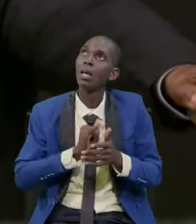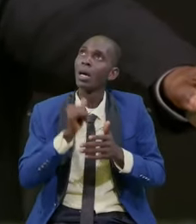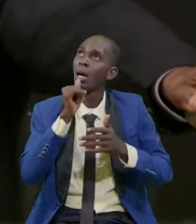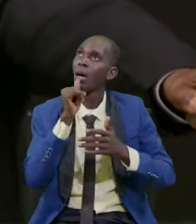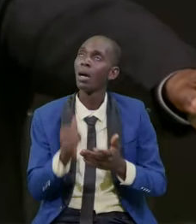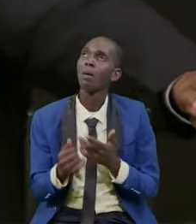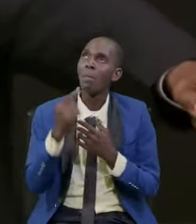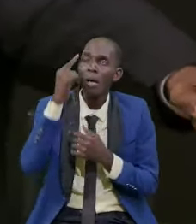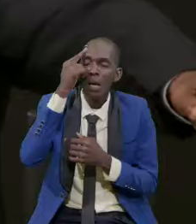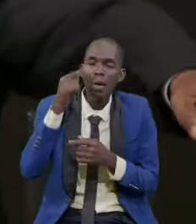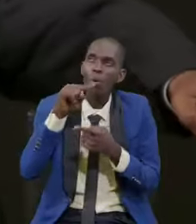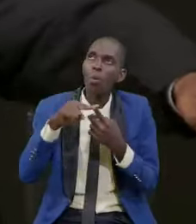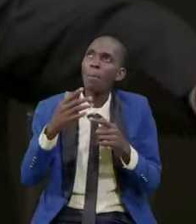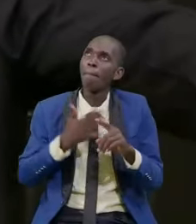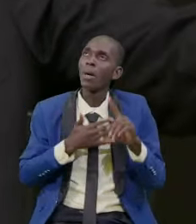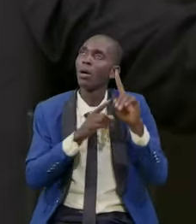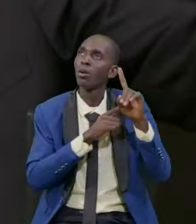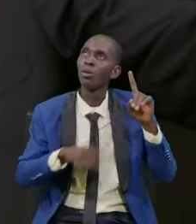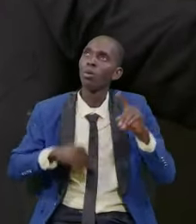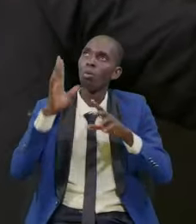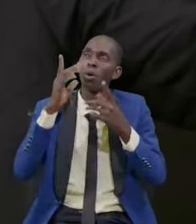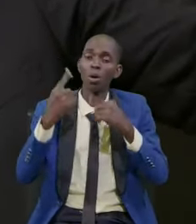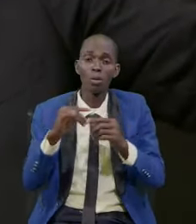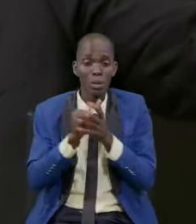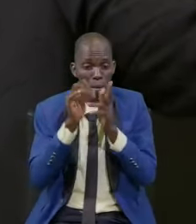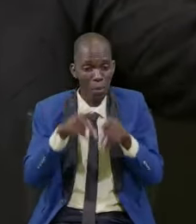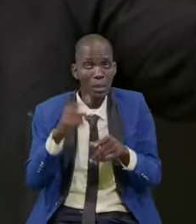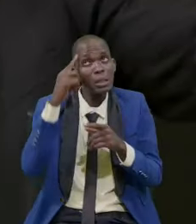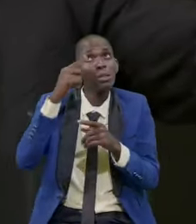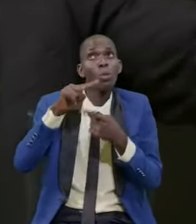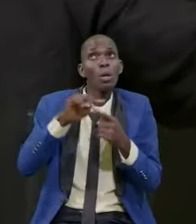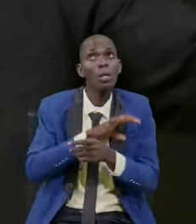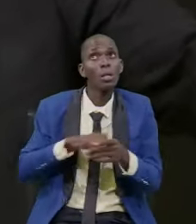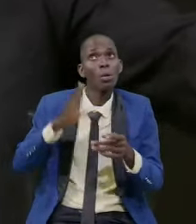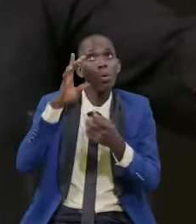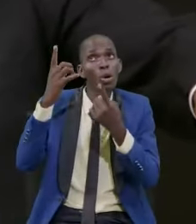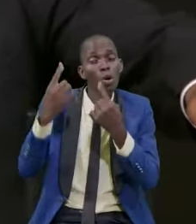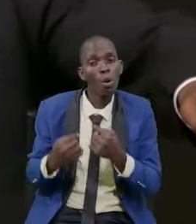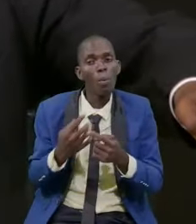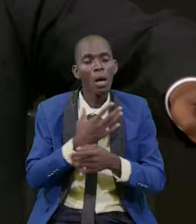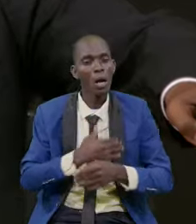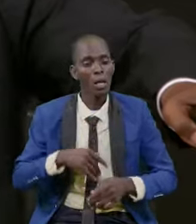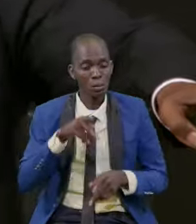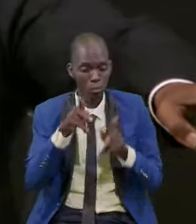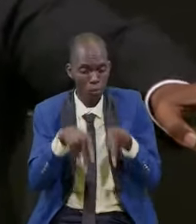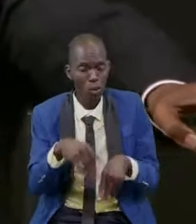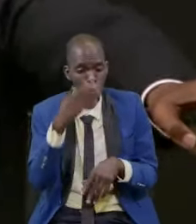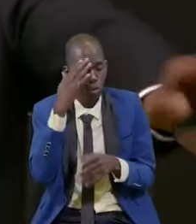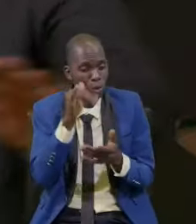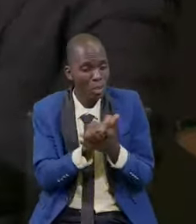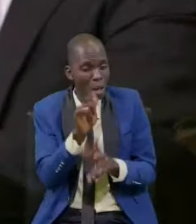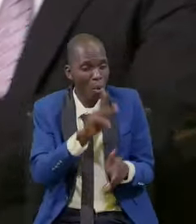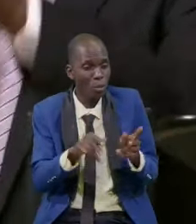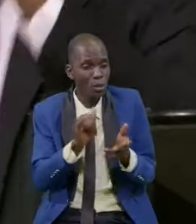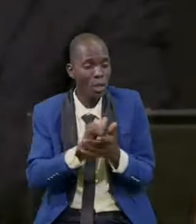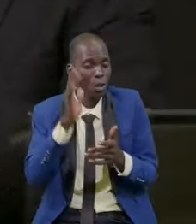Lord shall come. And he's thinking like that. And he knows the people that will be qualified to go when Christ